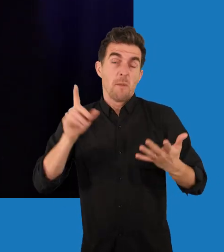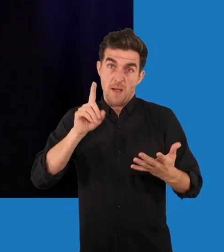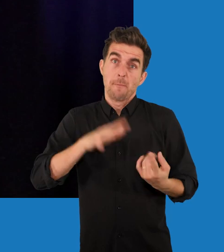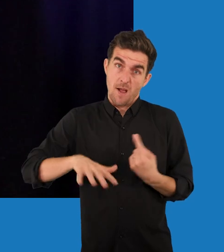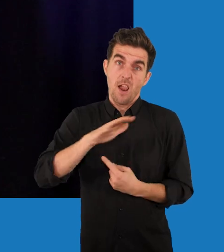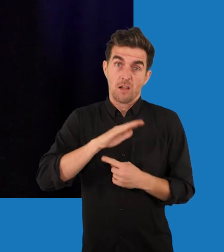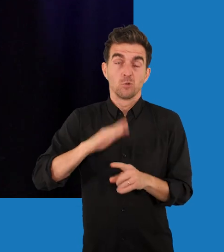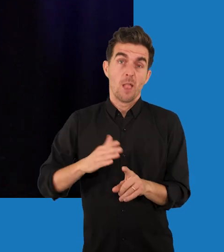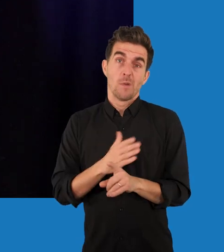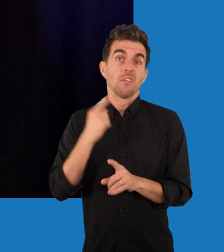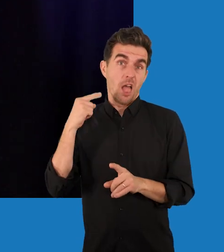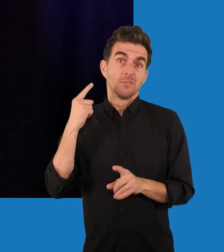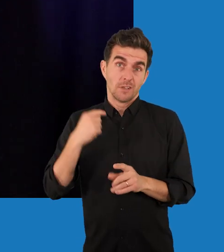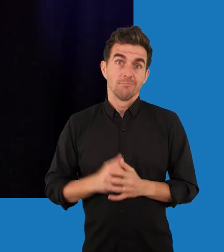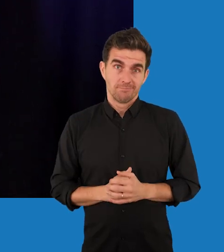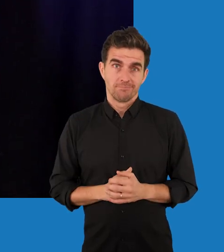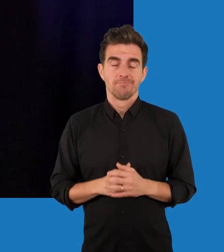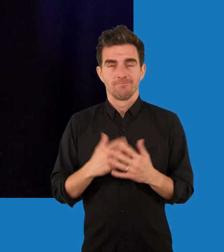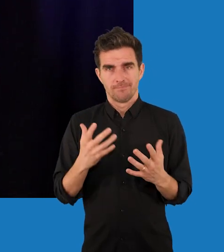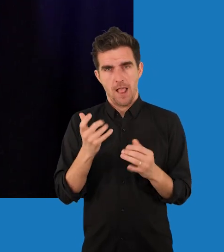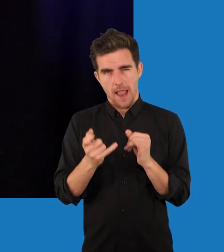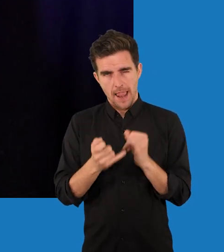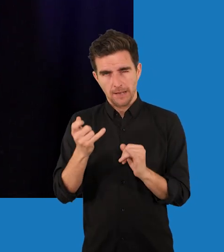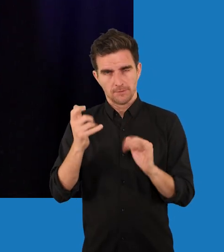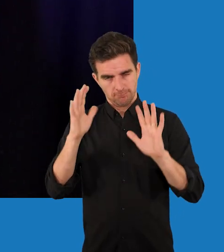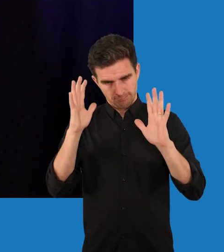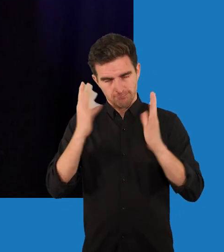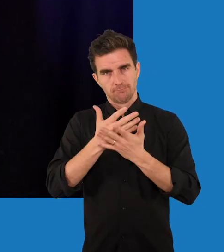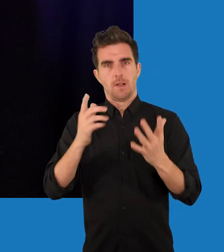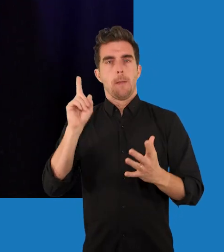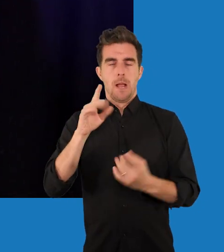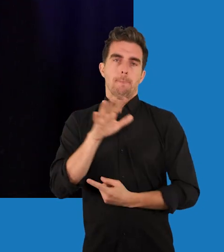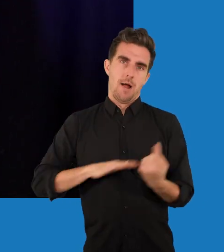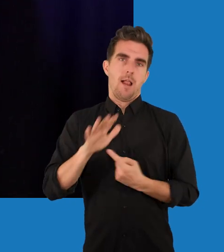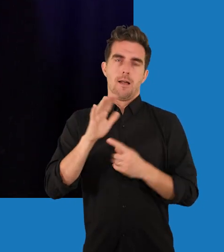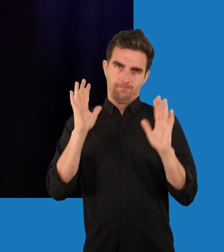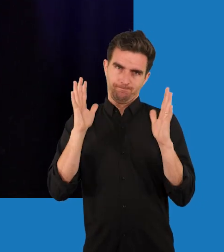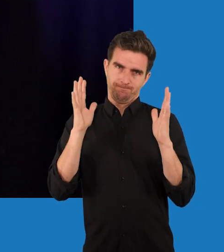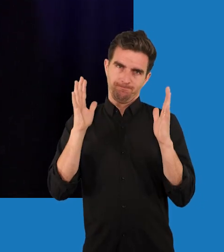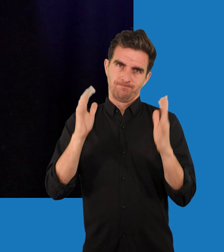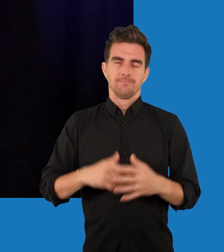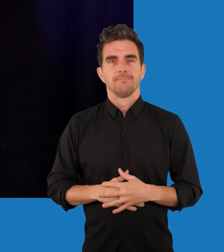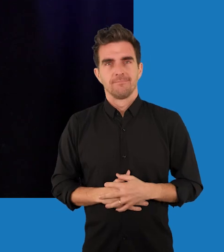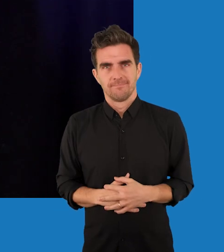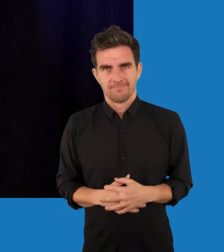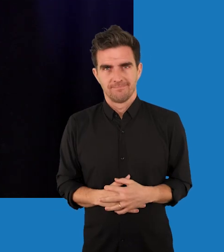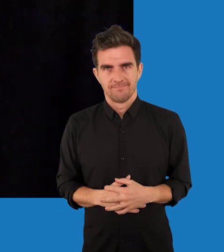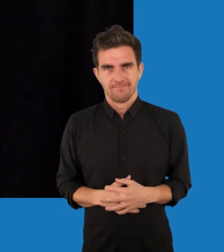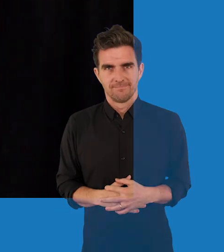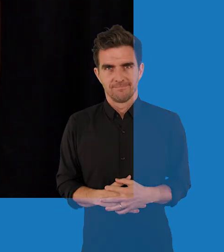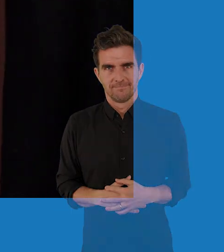all, we're here for the people of South West London. So let's give a final round of applause to our public.